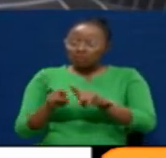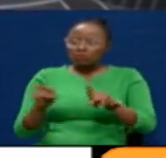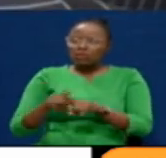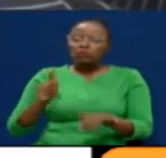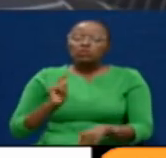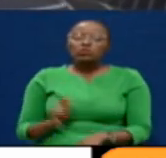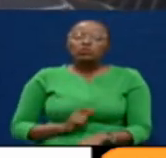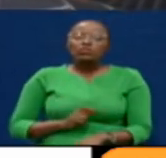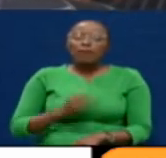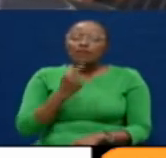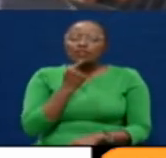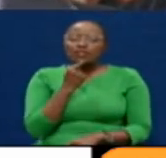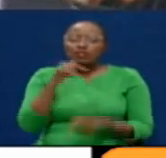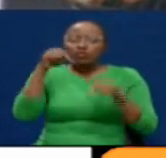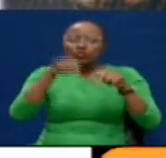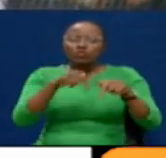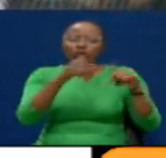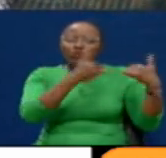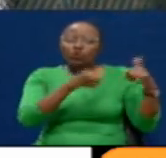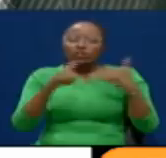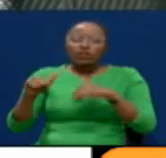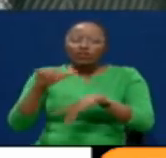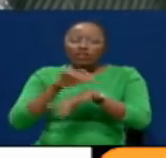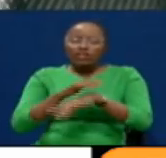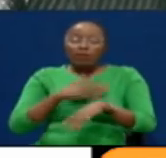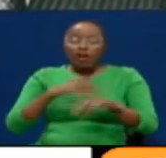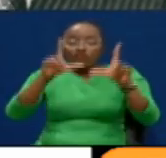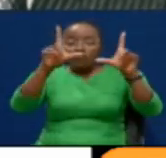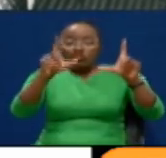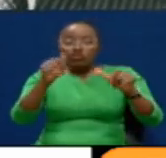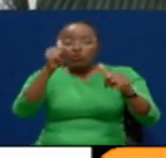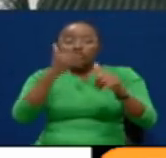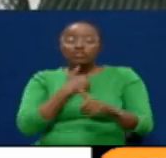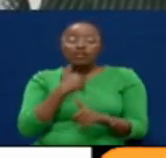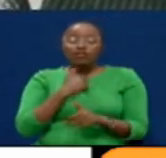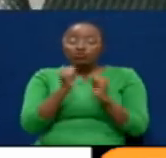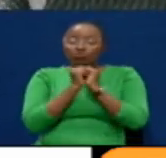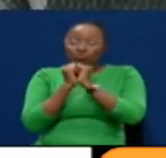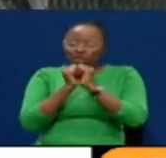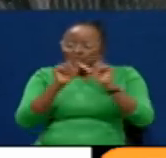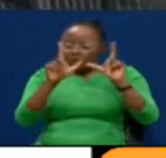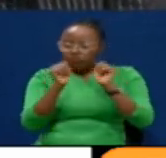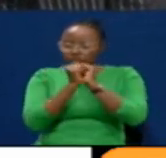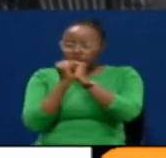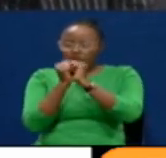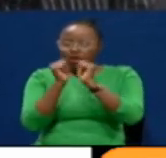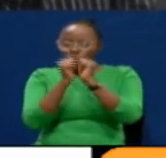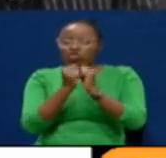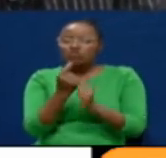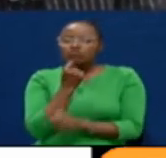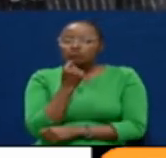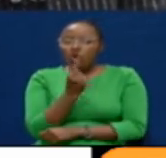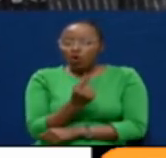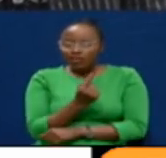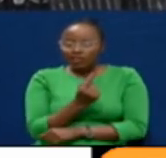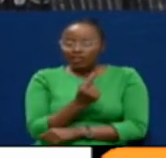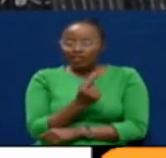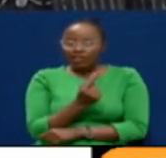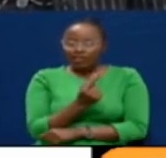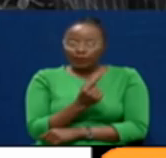way. I was trying to get my photographs, which I had with him and President Moi and